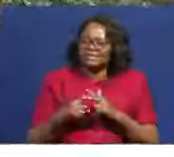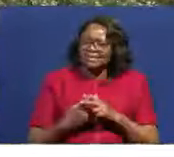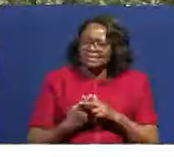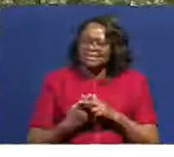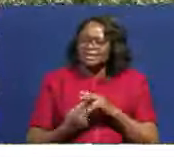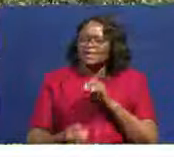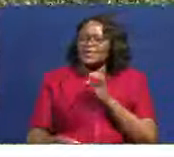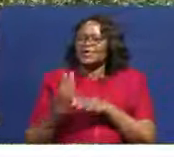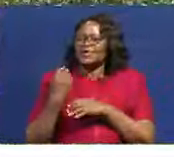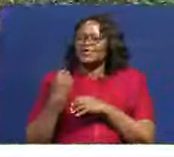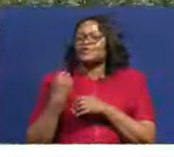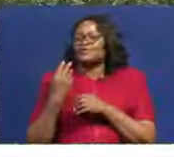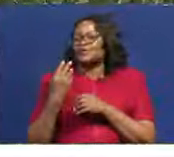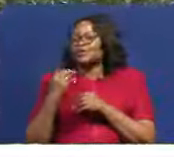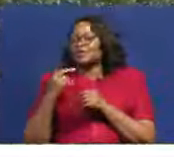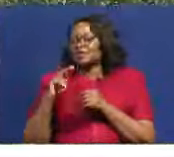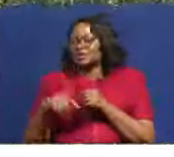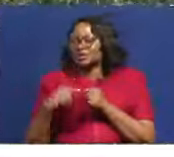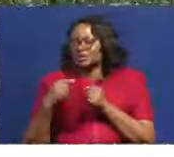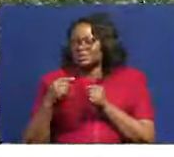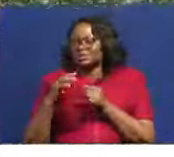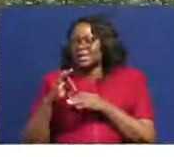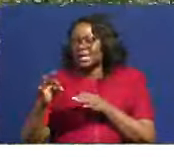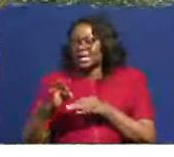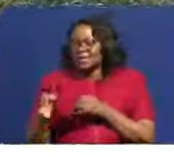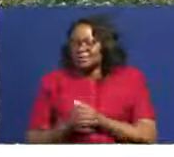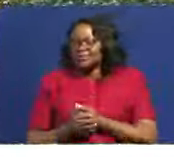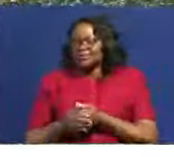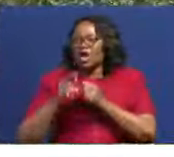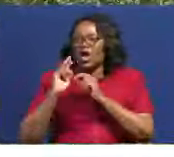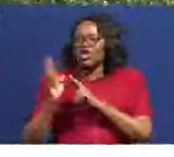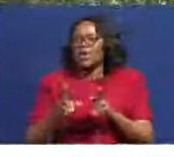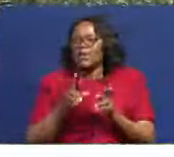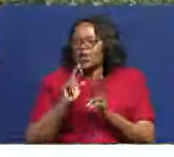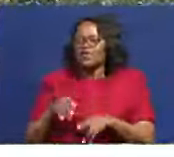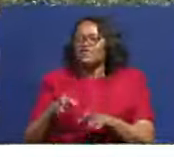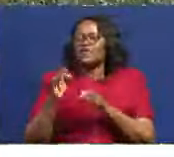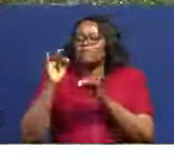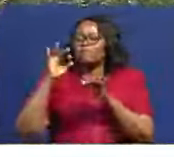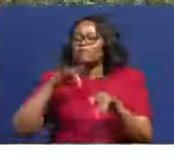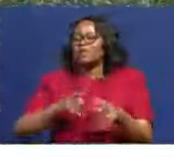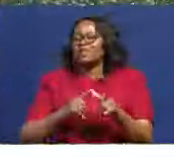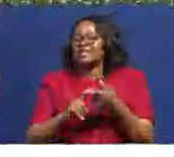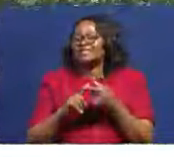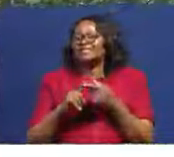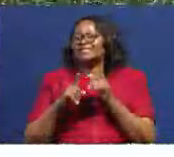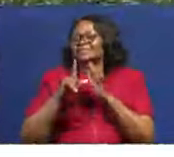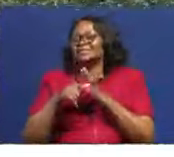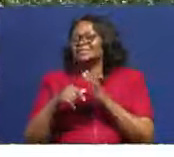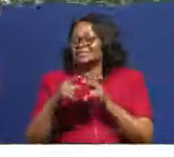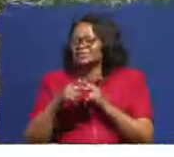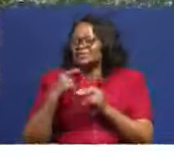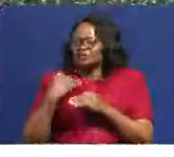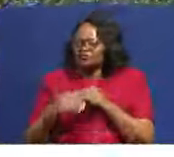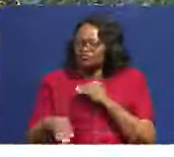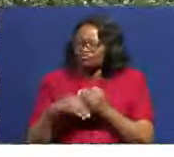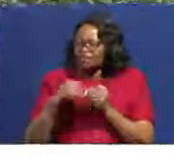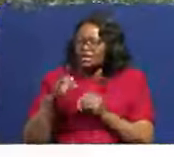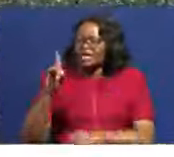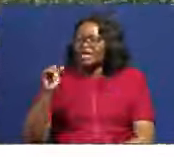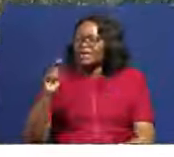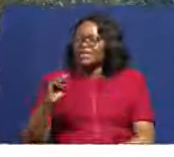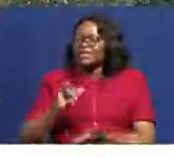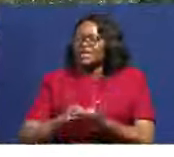on 20,000 acres. That will be enabled by the normal river flow. But immediately after that, we also started to construct the Galana Dam, which